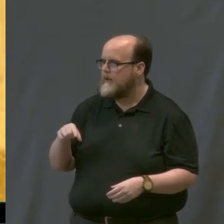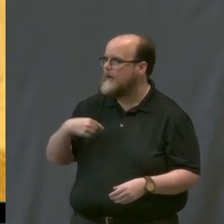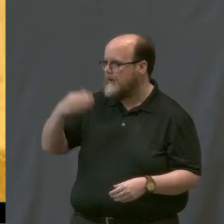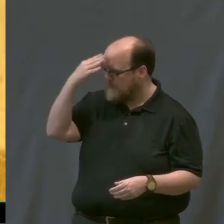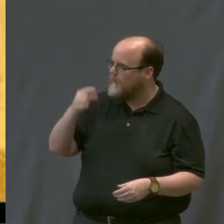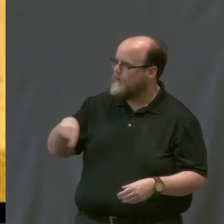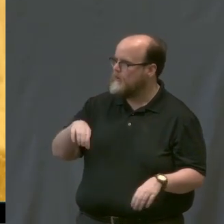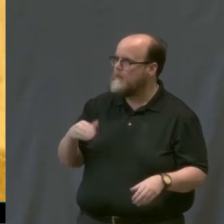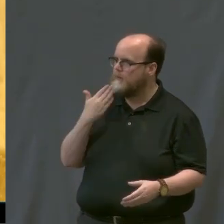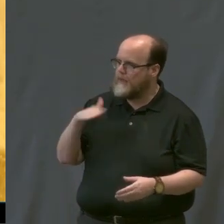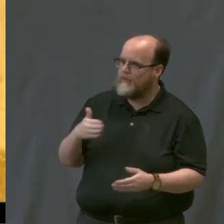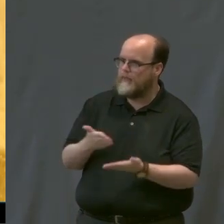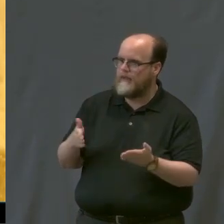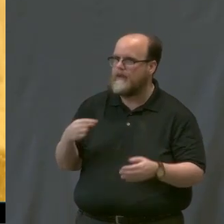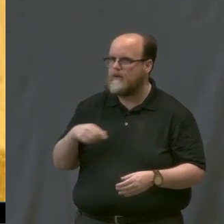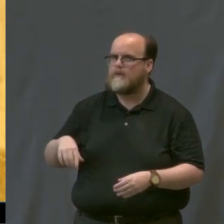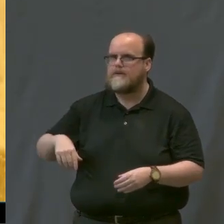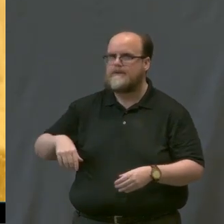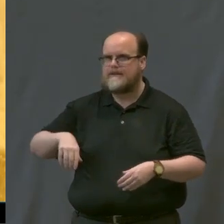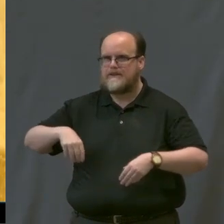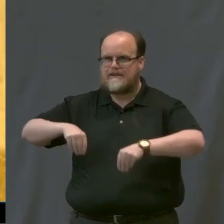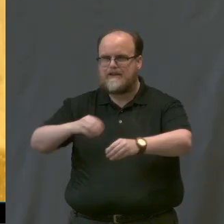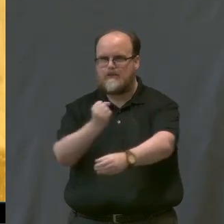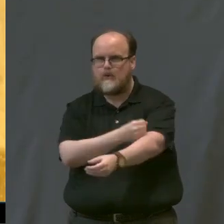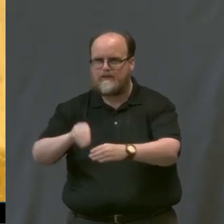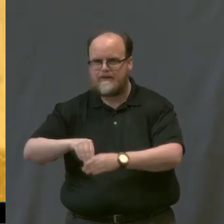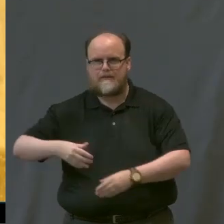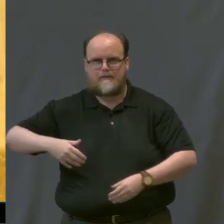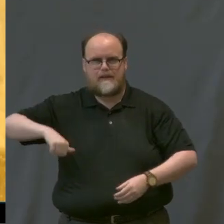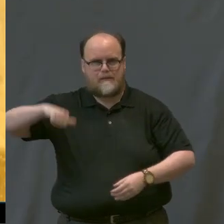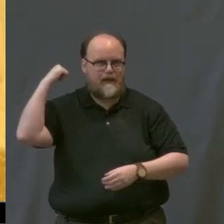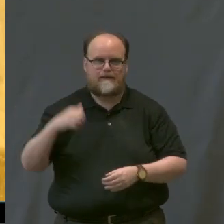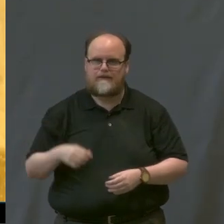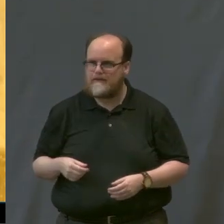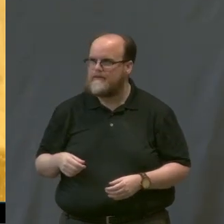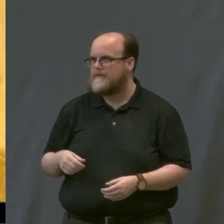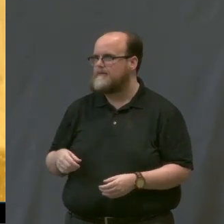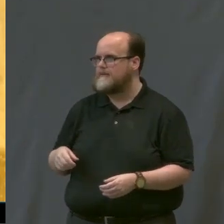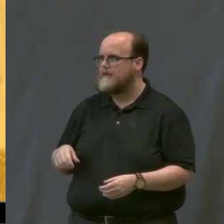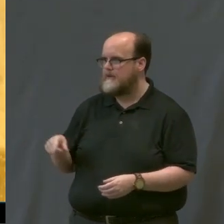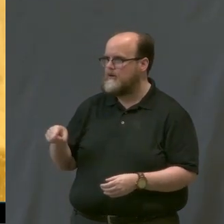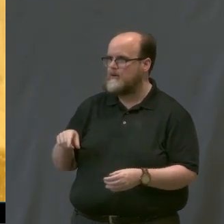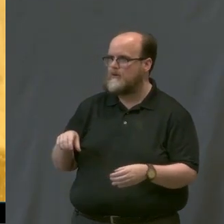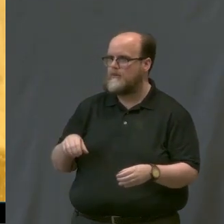things. I know it's a front for drugs. I know it's whatever. They're doing